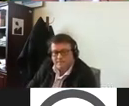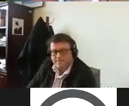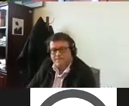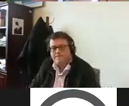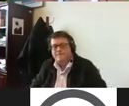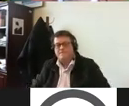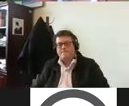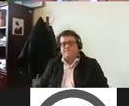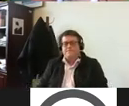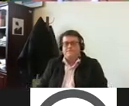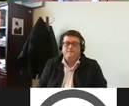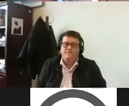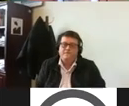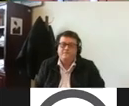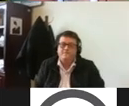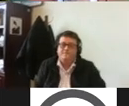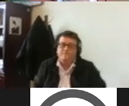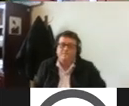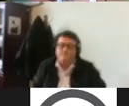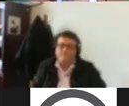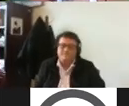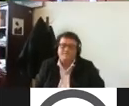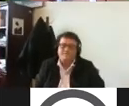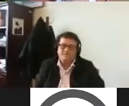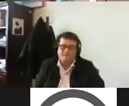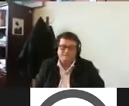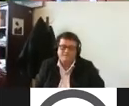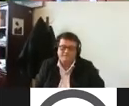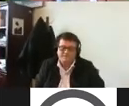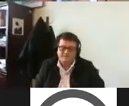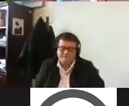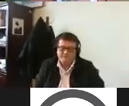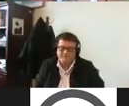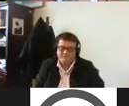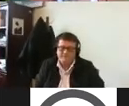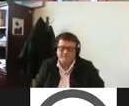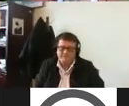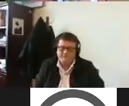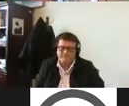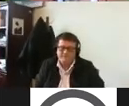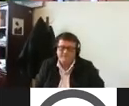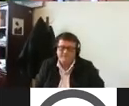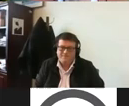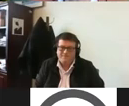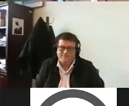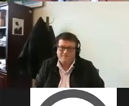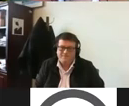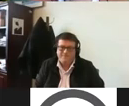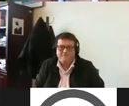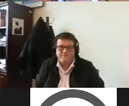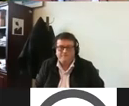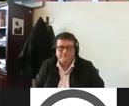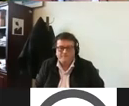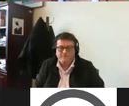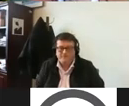Master's of Arts in Political Science and a Bachelor of Social Work from Memorial University. Steve has worked as a social